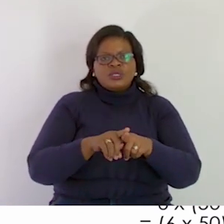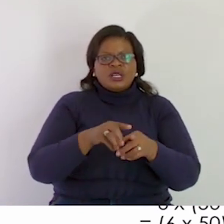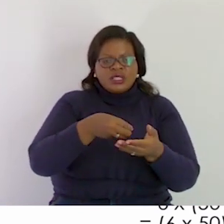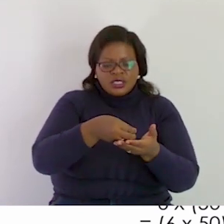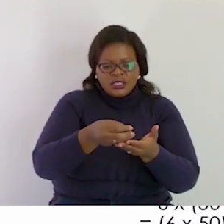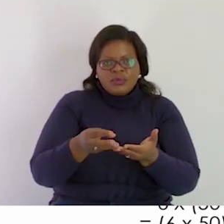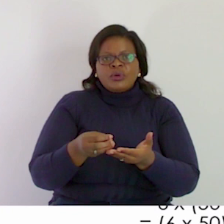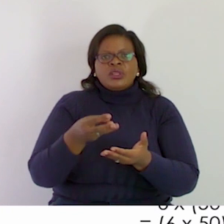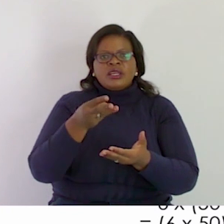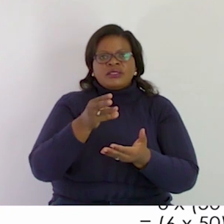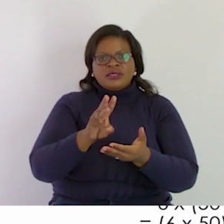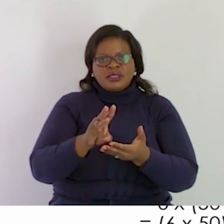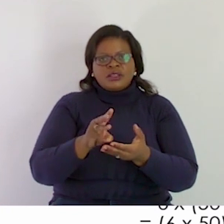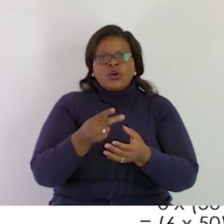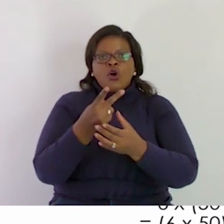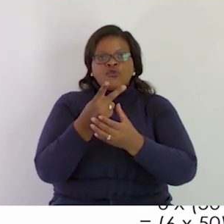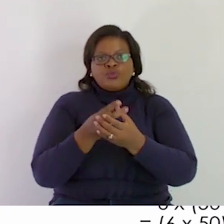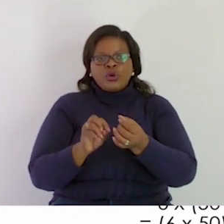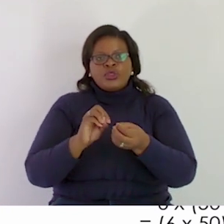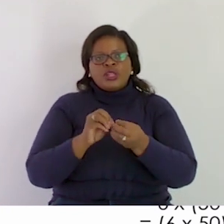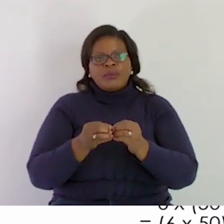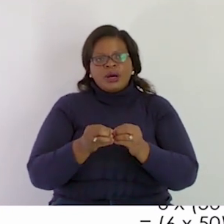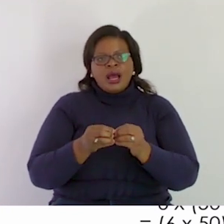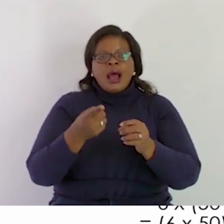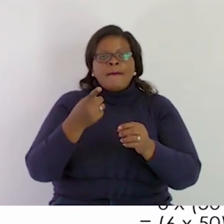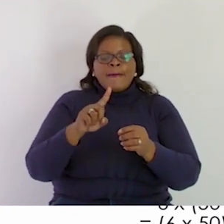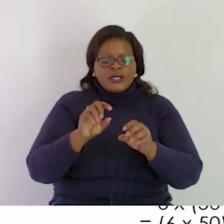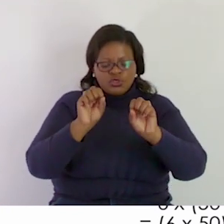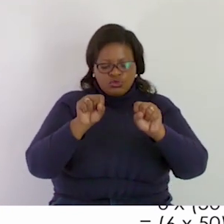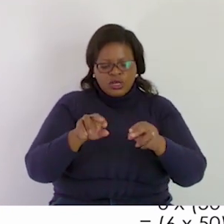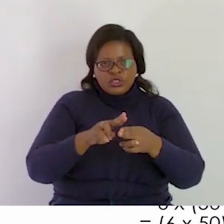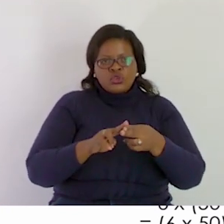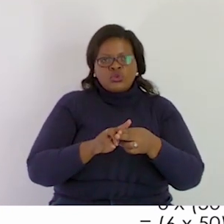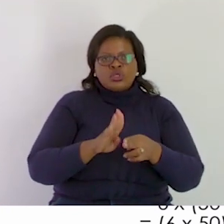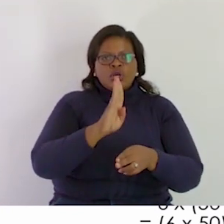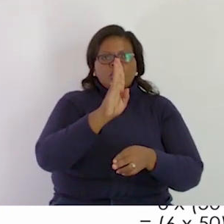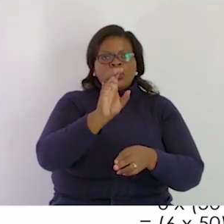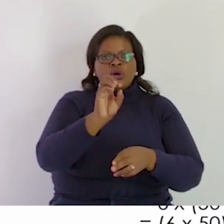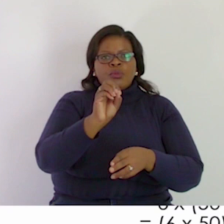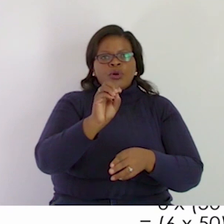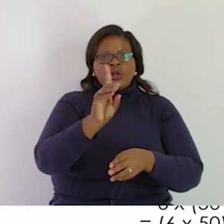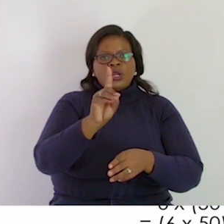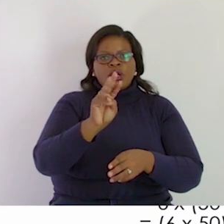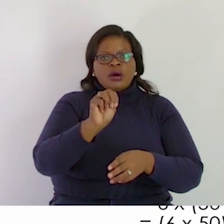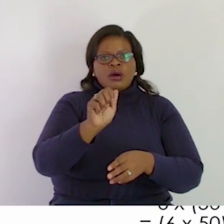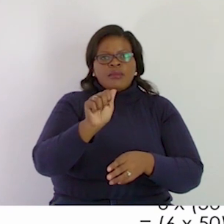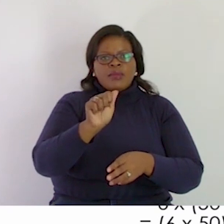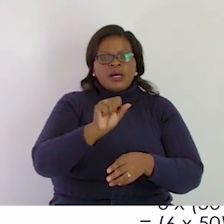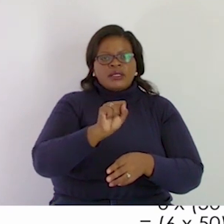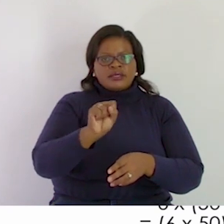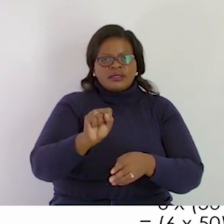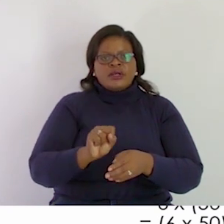the explanation or the steps that one have to use to get to the final answer. The